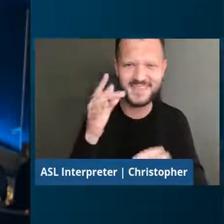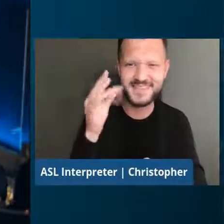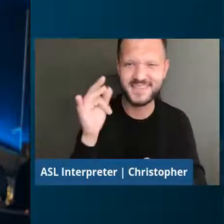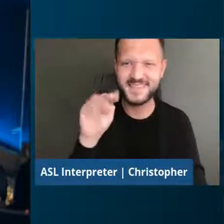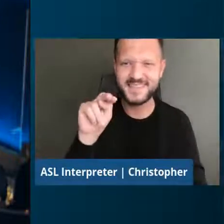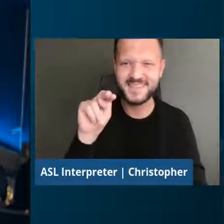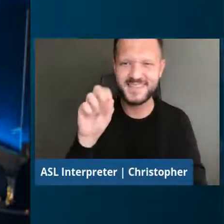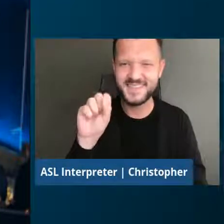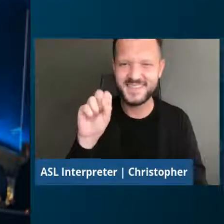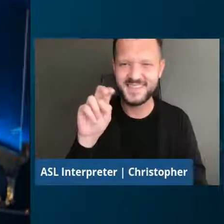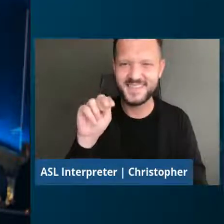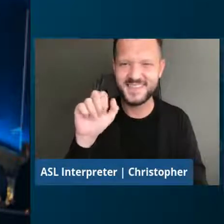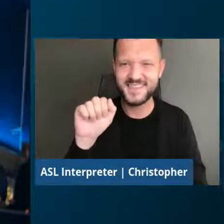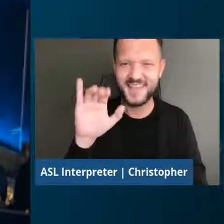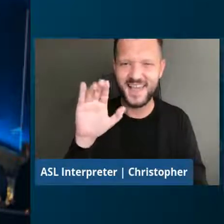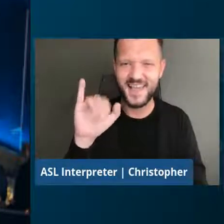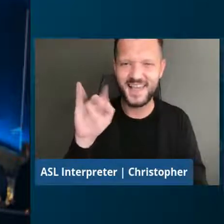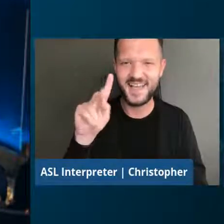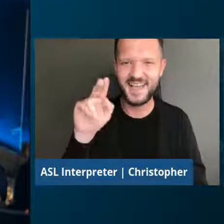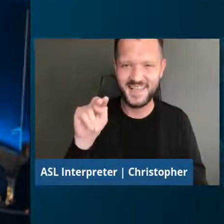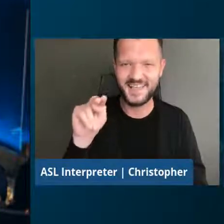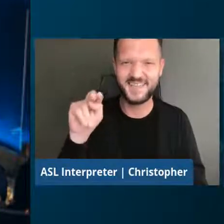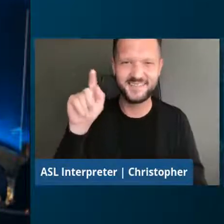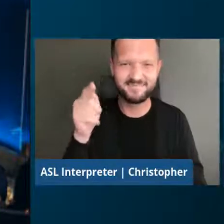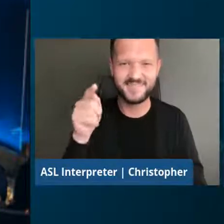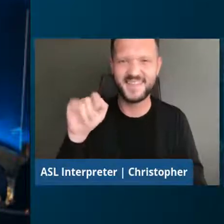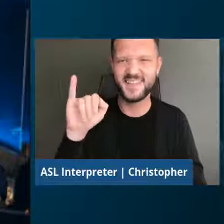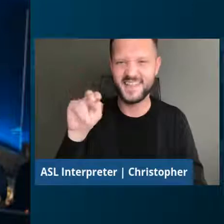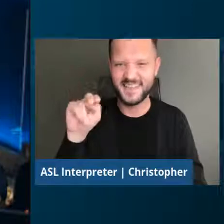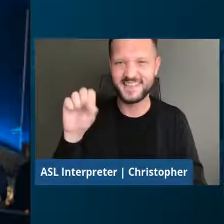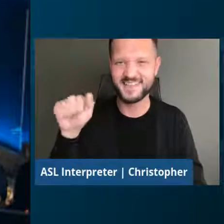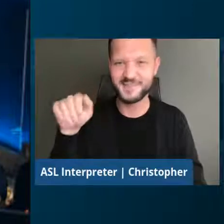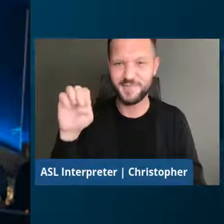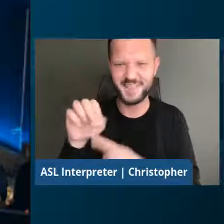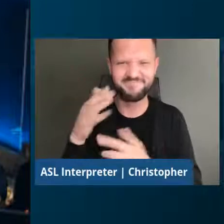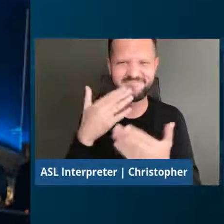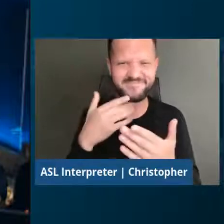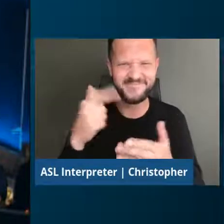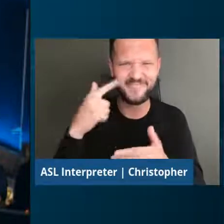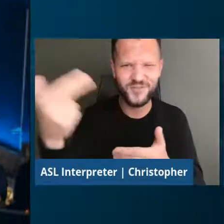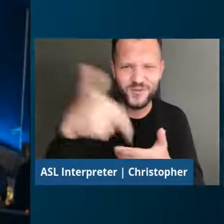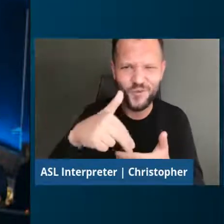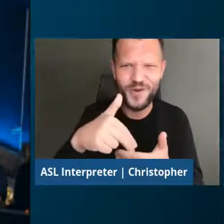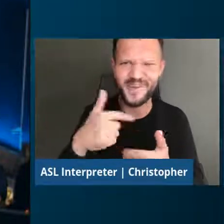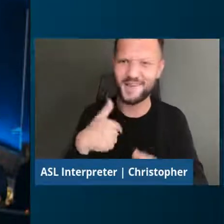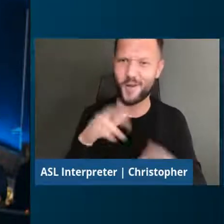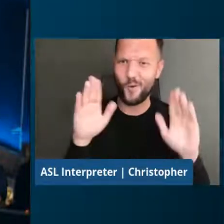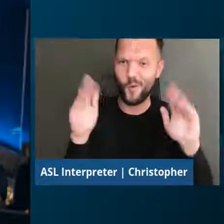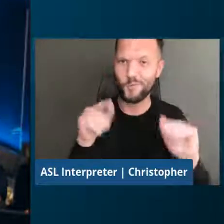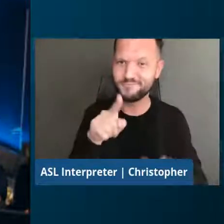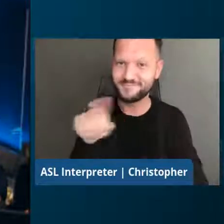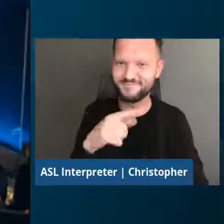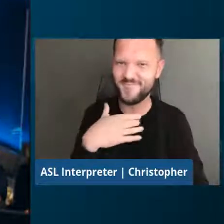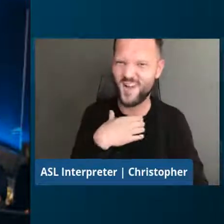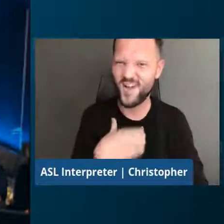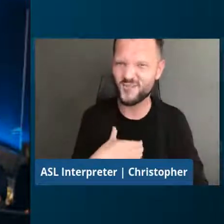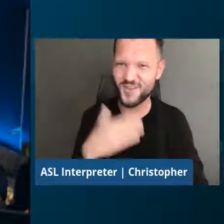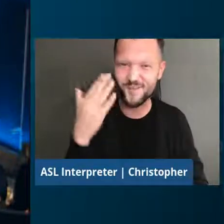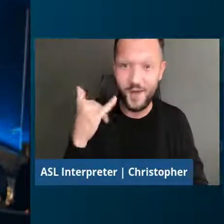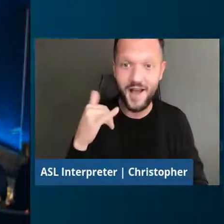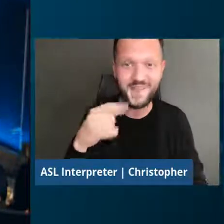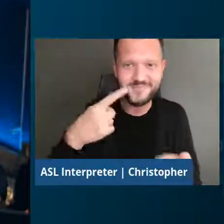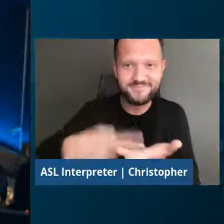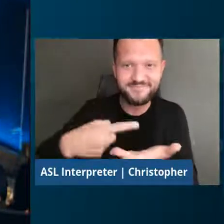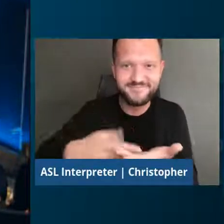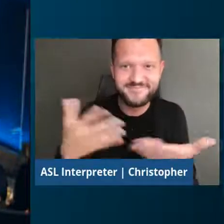so much for joining us today. And I hope you're hungry because today we are going to be talking all about space food. That's right, my